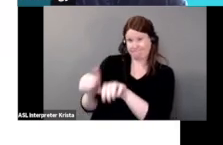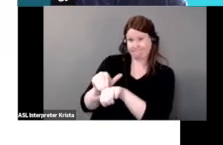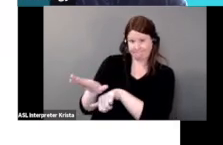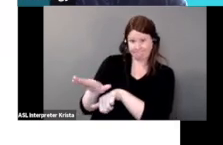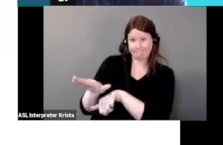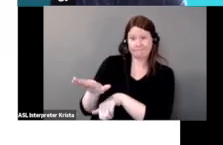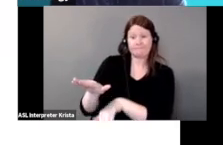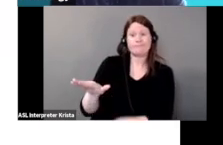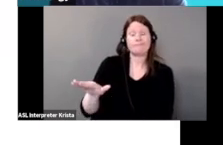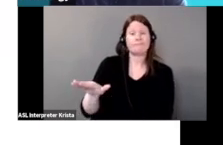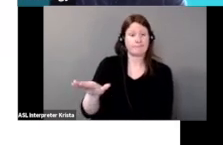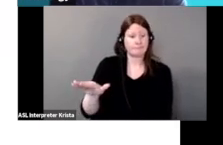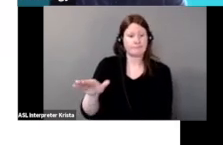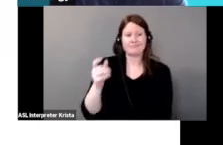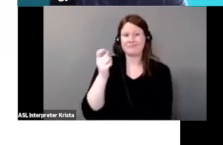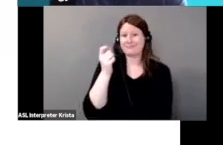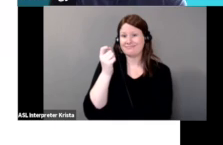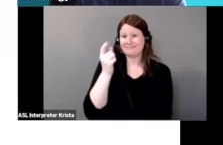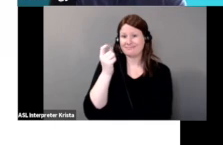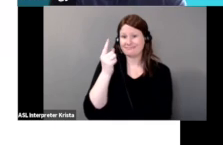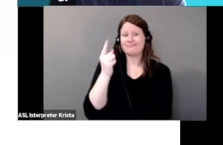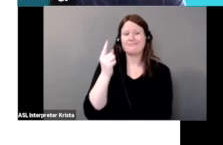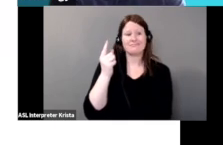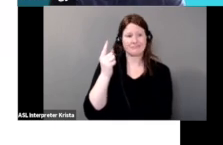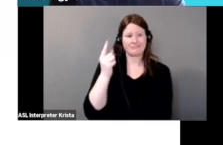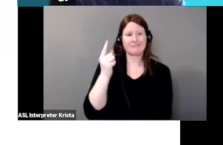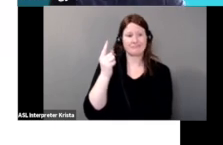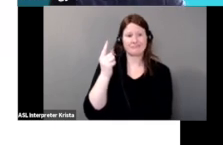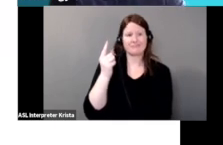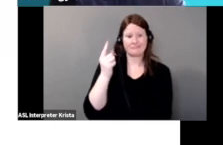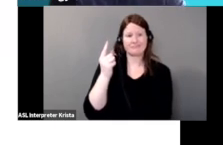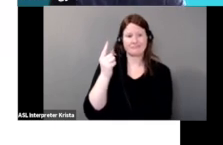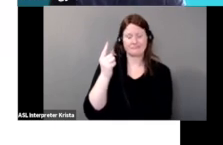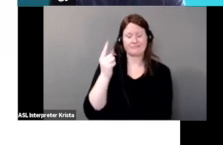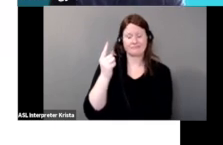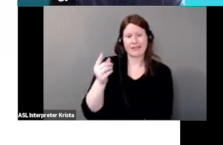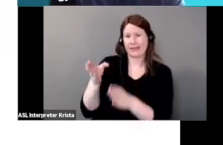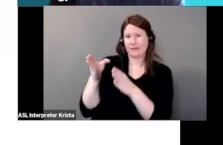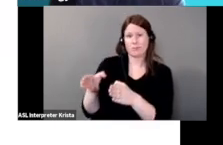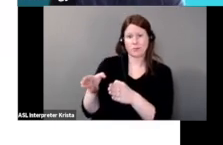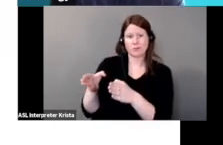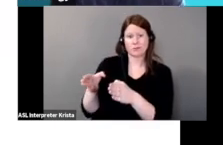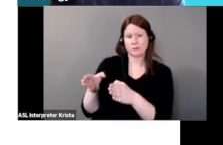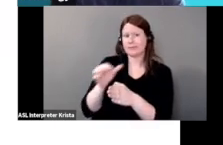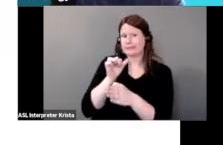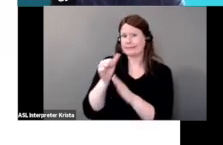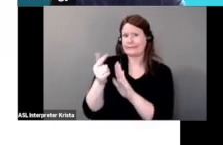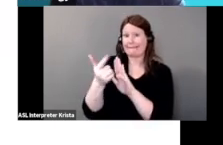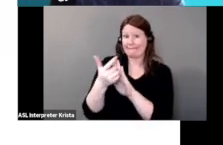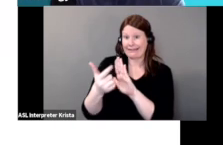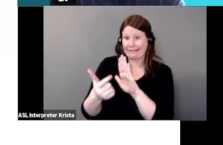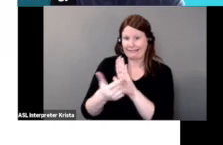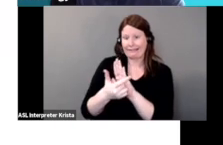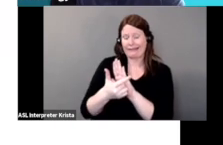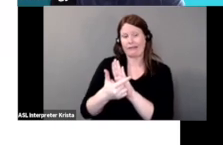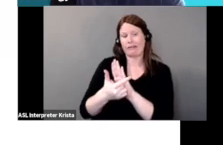Someone is not legally infringing on your patent until that has been adjudicated